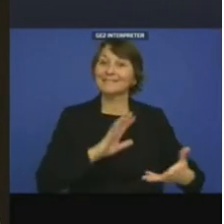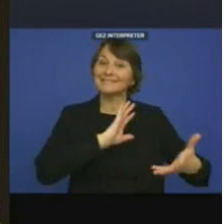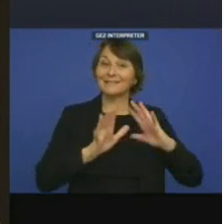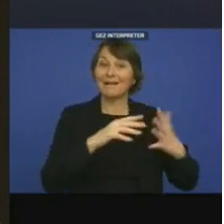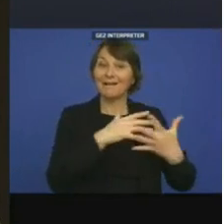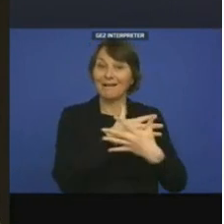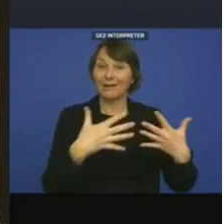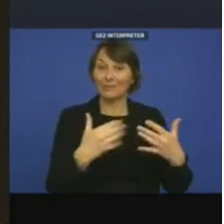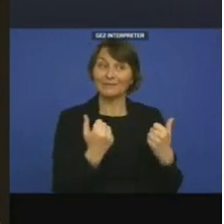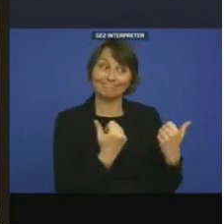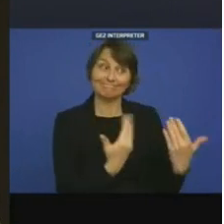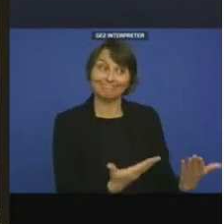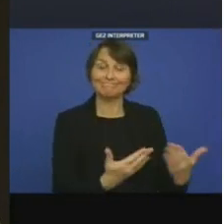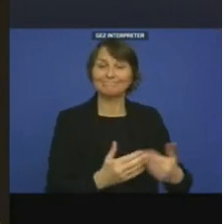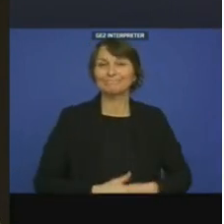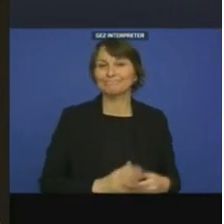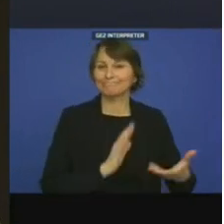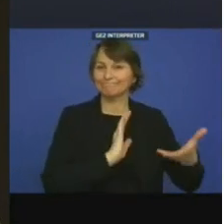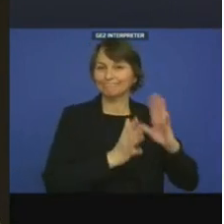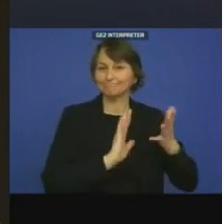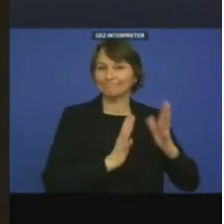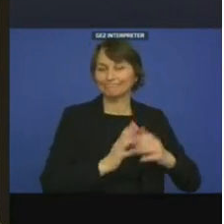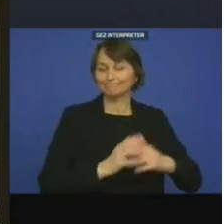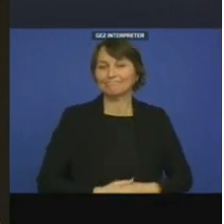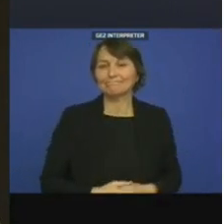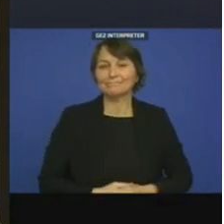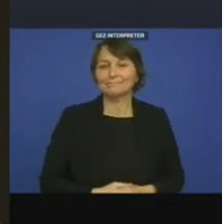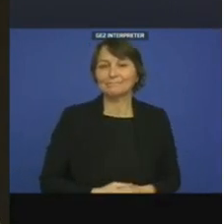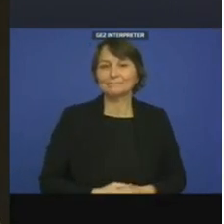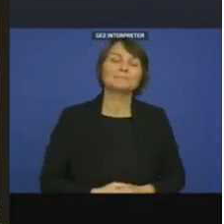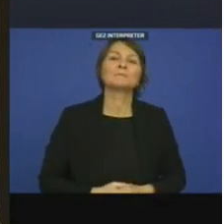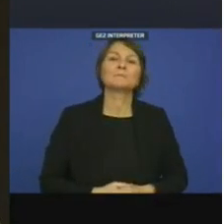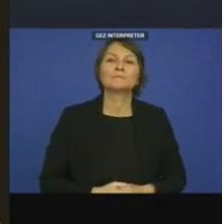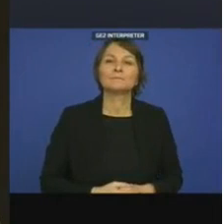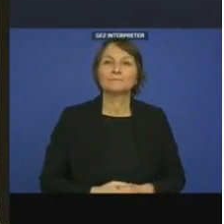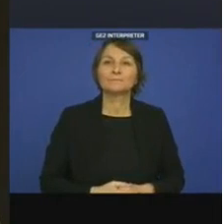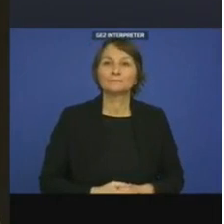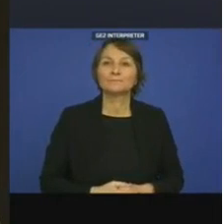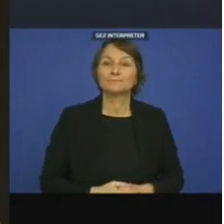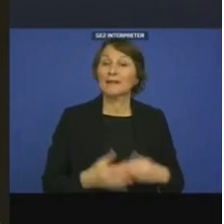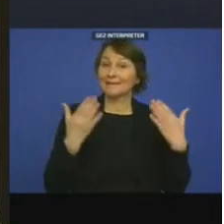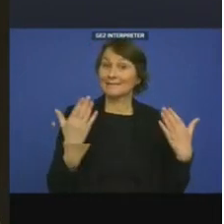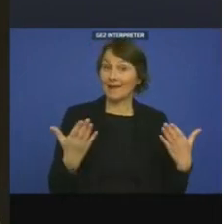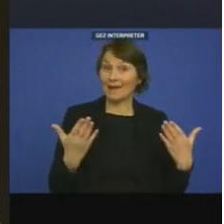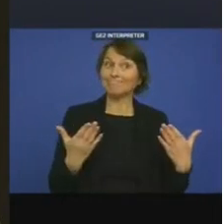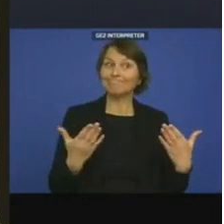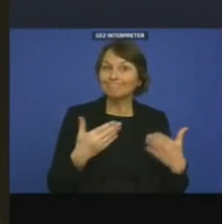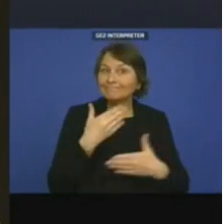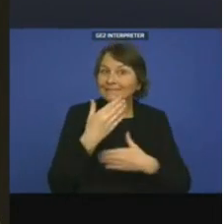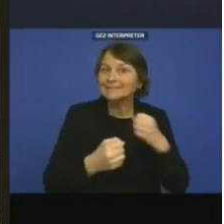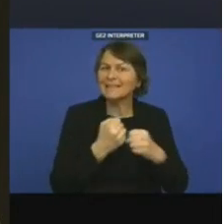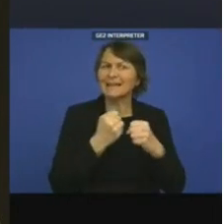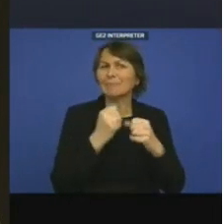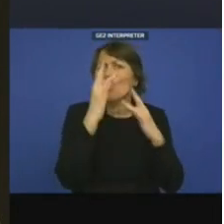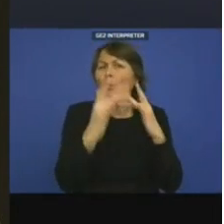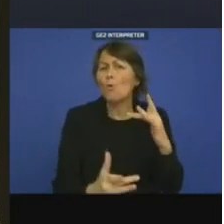also available, as you can see it. Again, this year, even in an online format, we